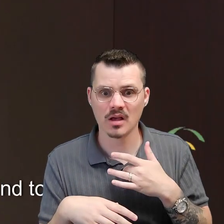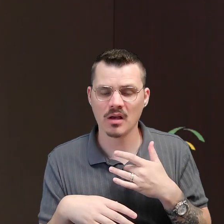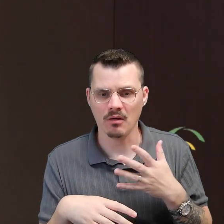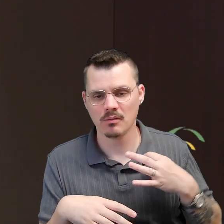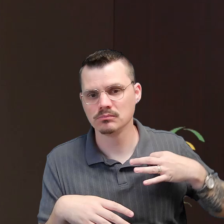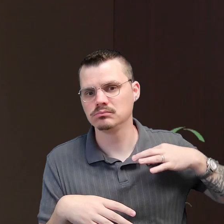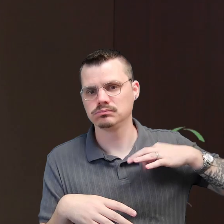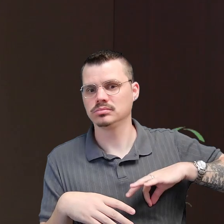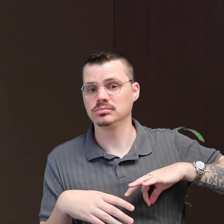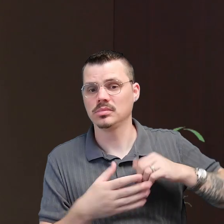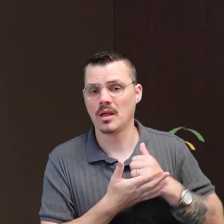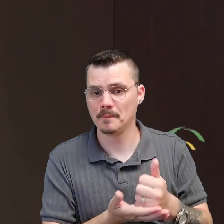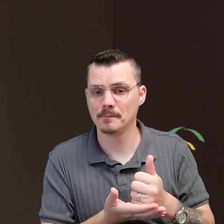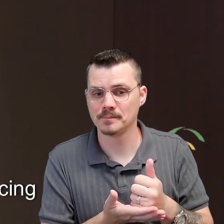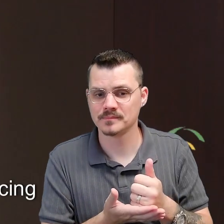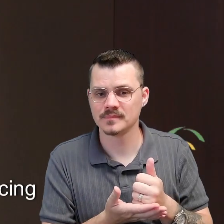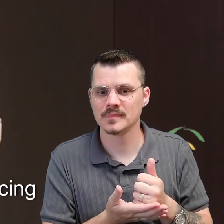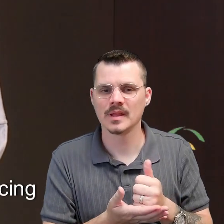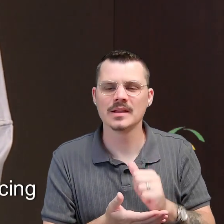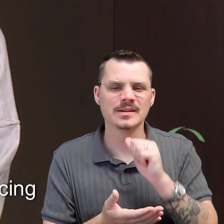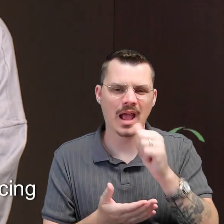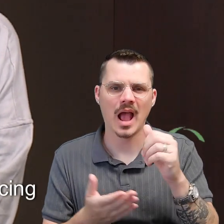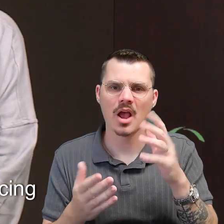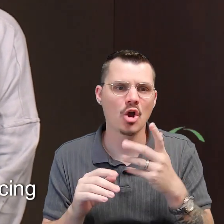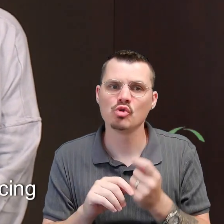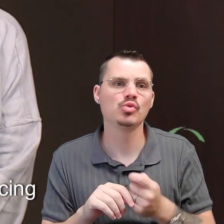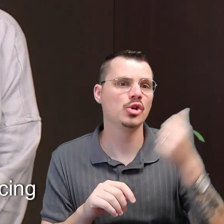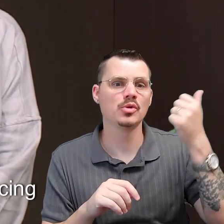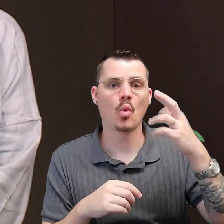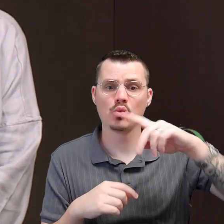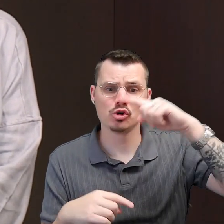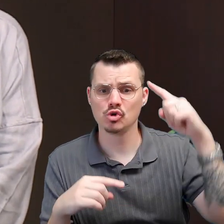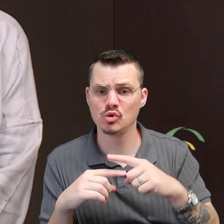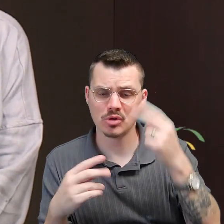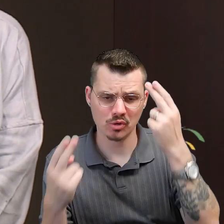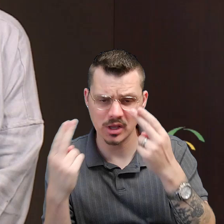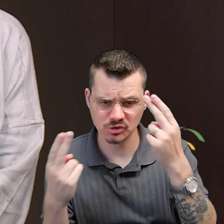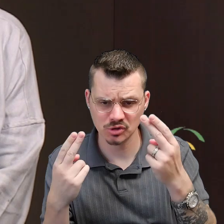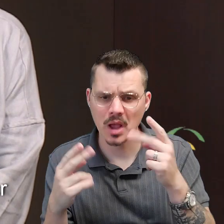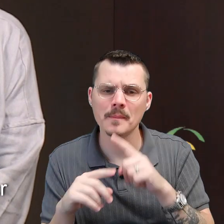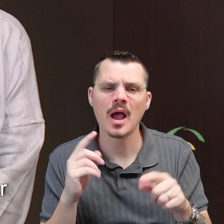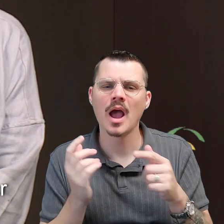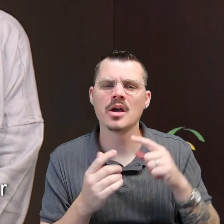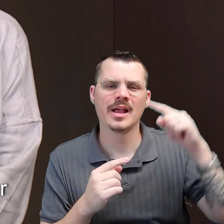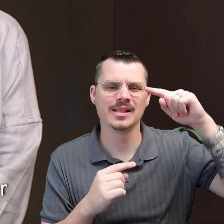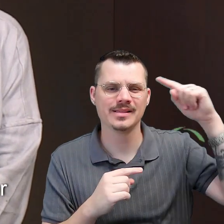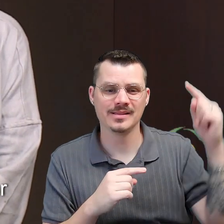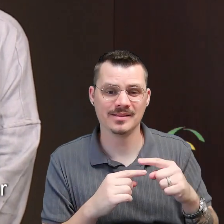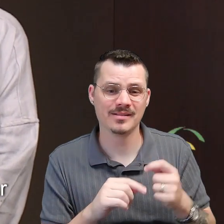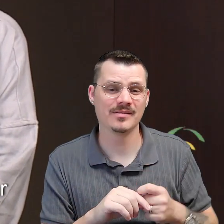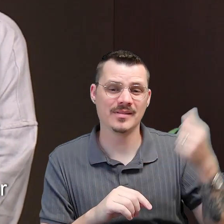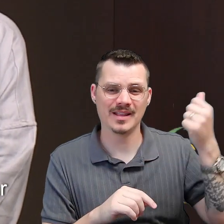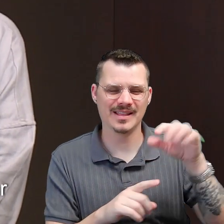find to be very helpful. Not necessarily in eliminating or reducing hallucinations, but eliminating